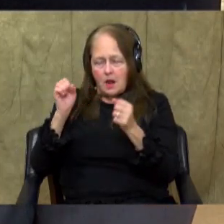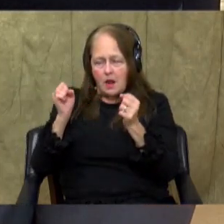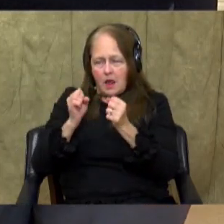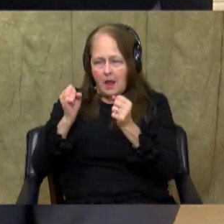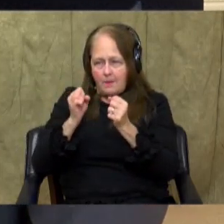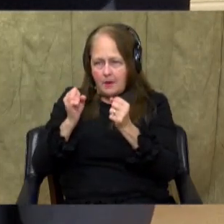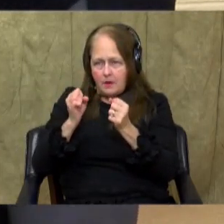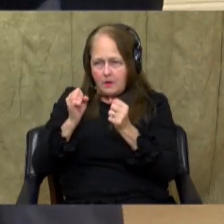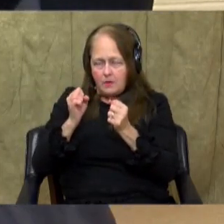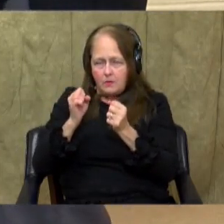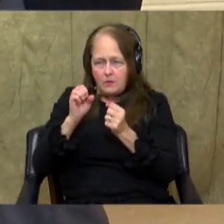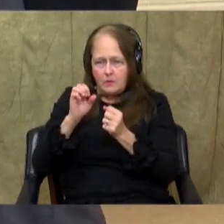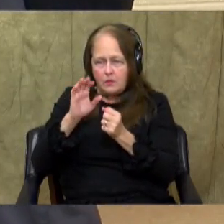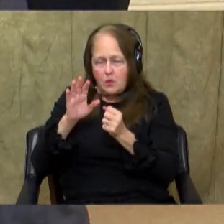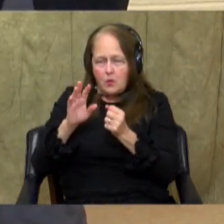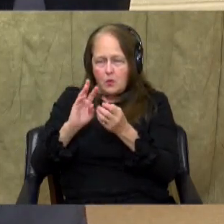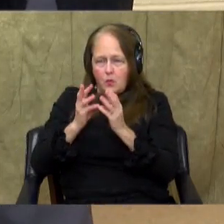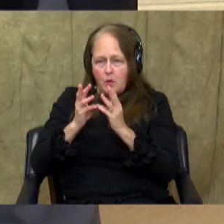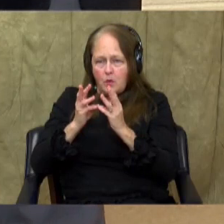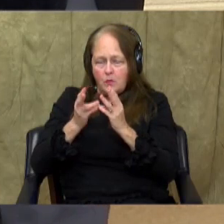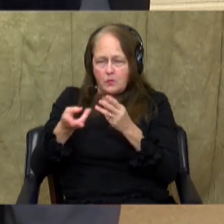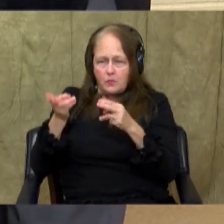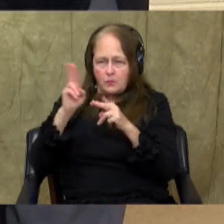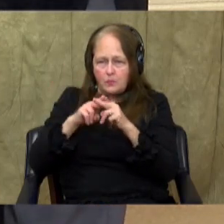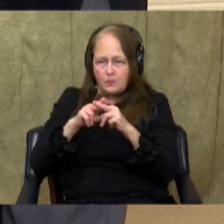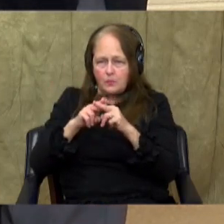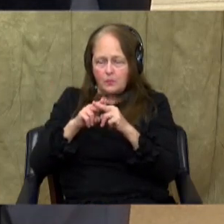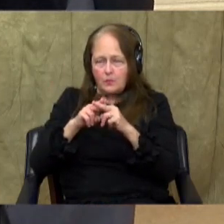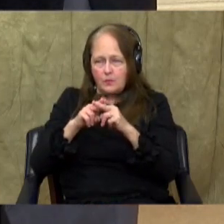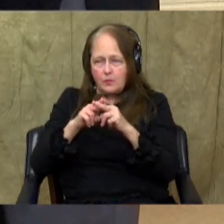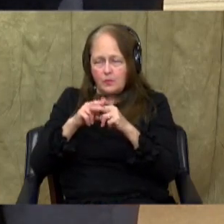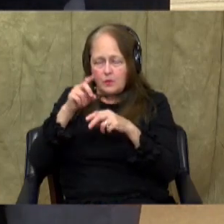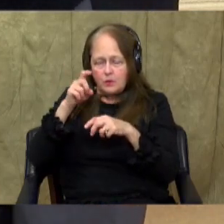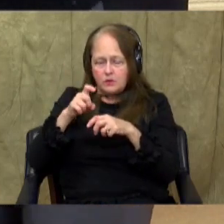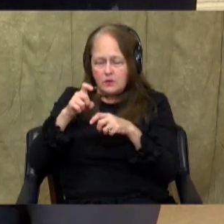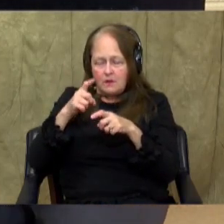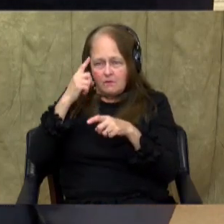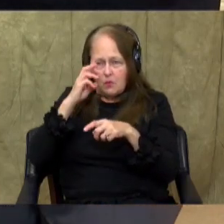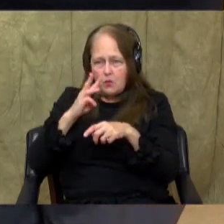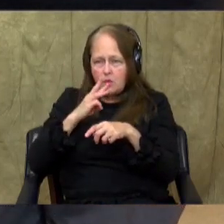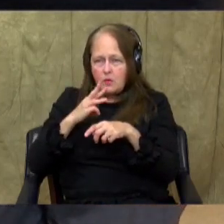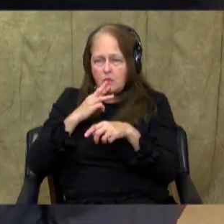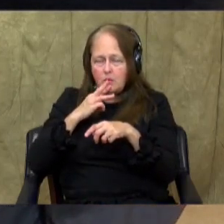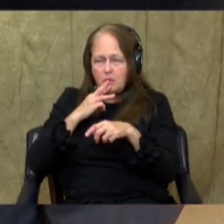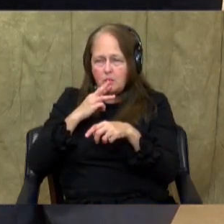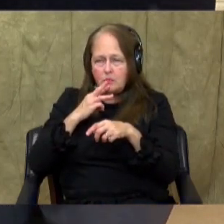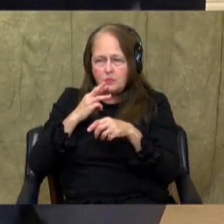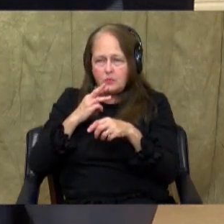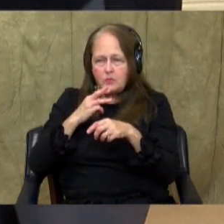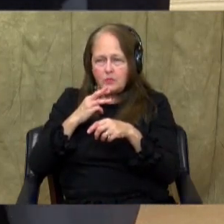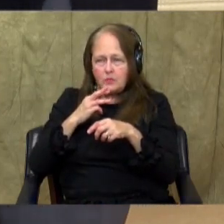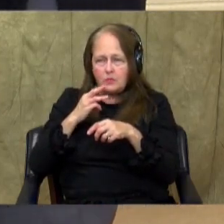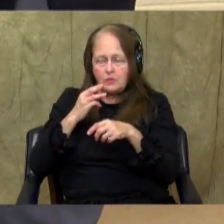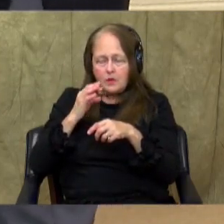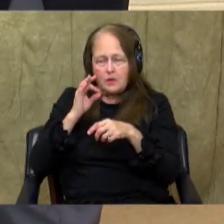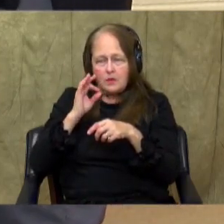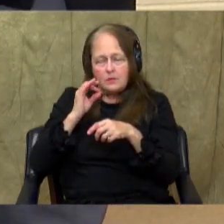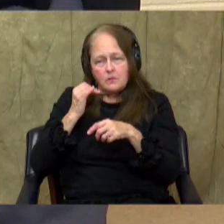growing population, increased need for water, lack of infrastructure. In